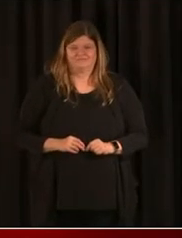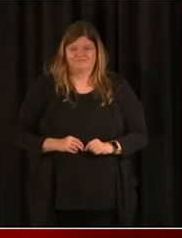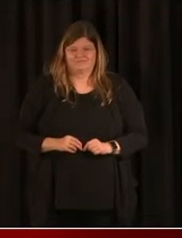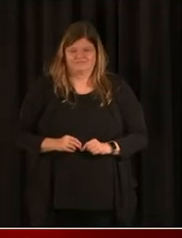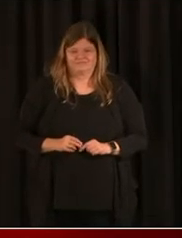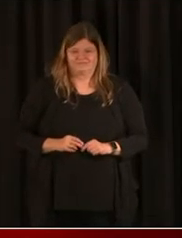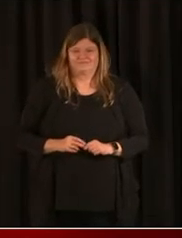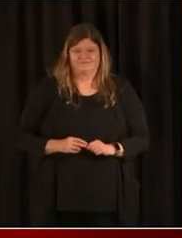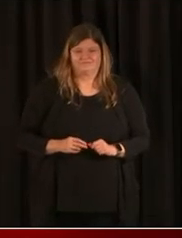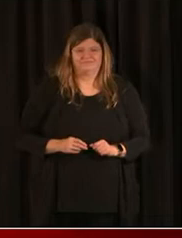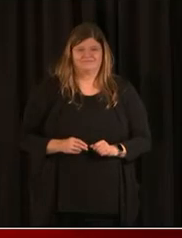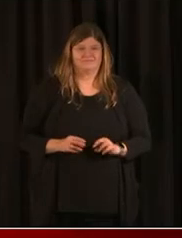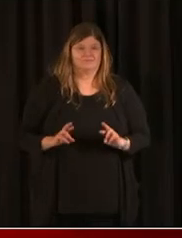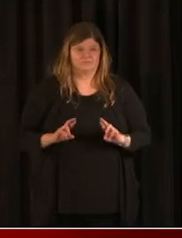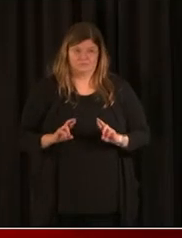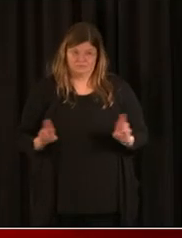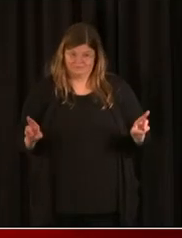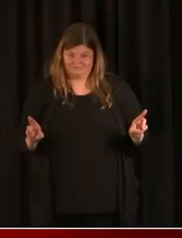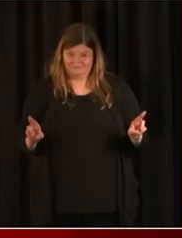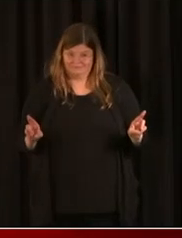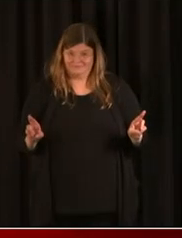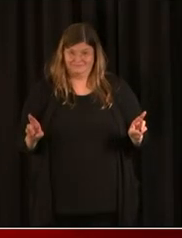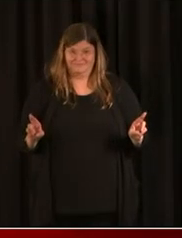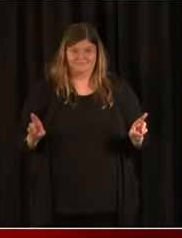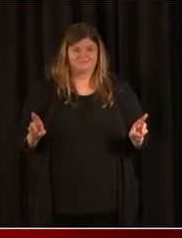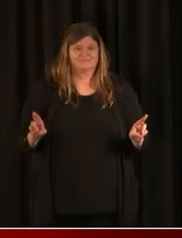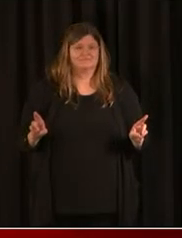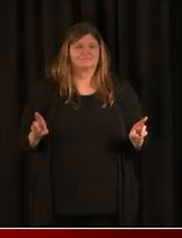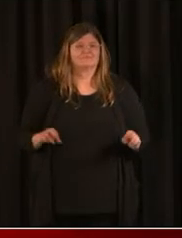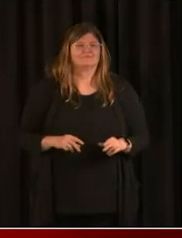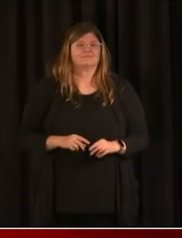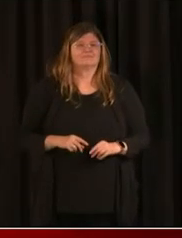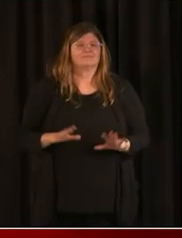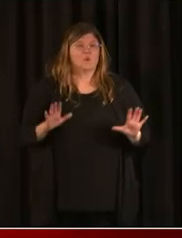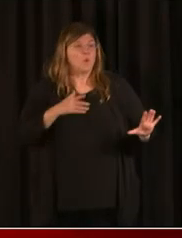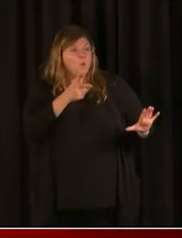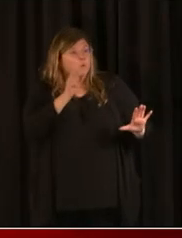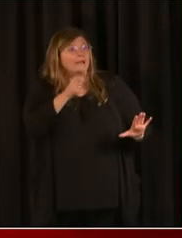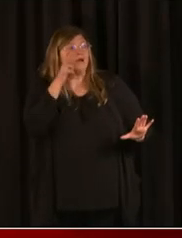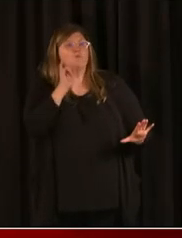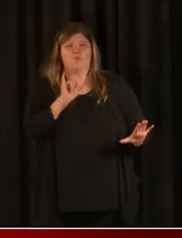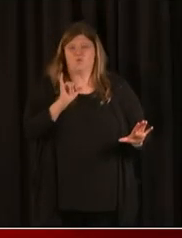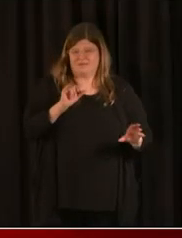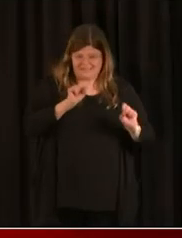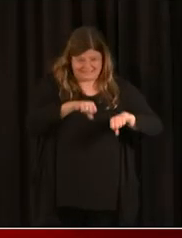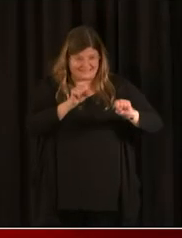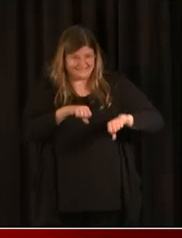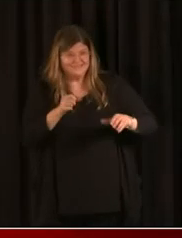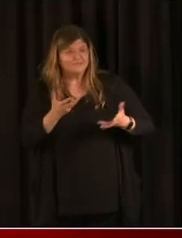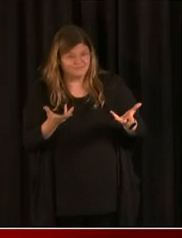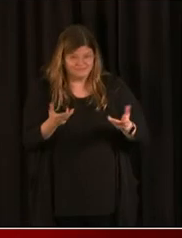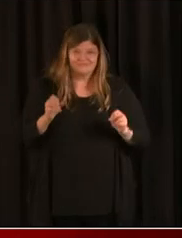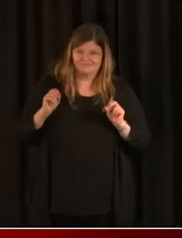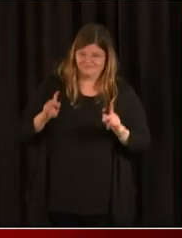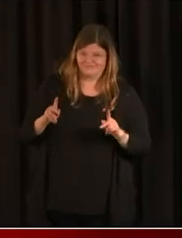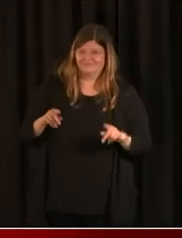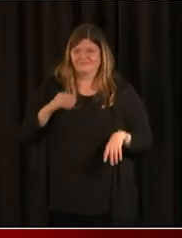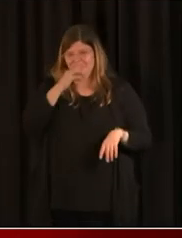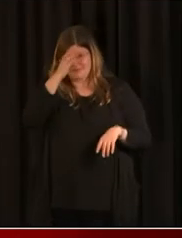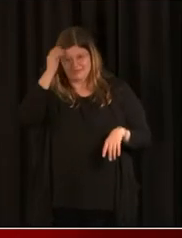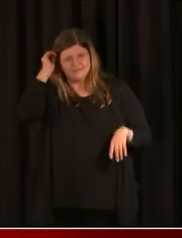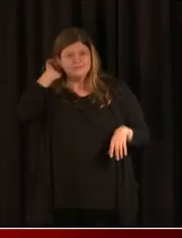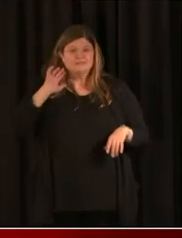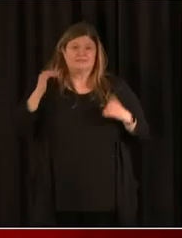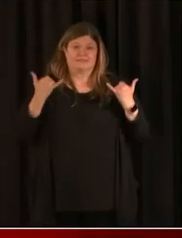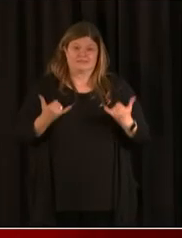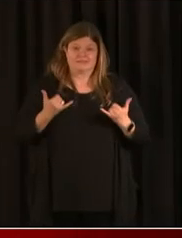Jonathan in Ward 6, your line is unmuted. Yes, can you hear me? Yep, we can hear you now. The vaccination